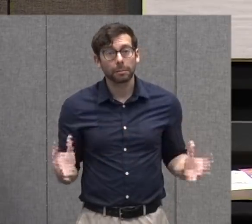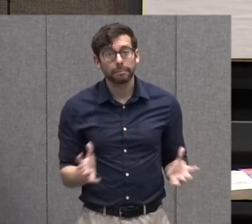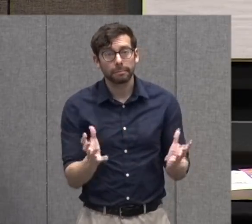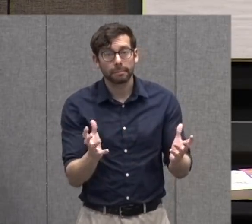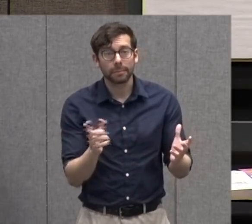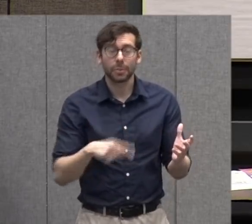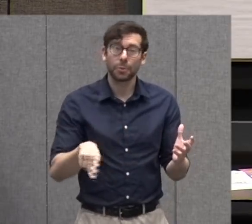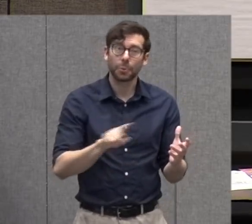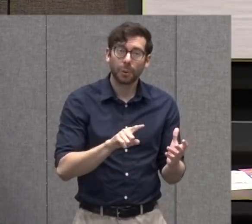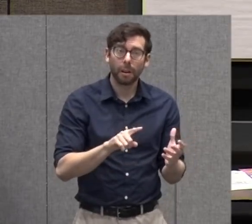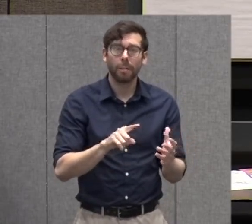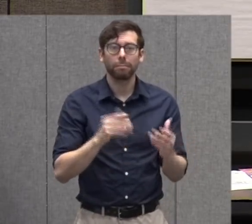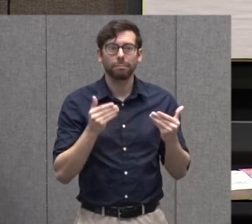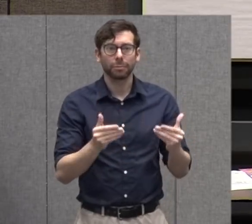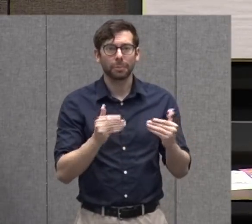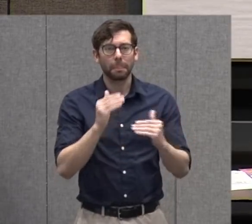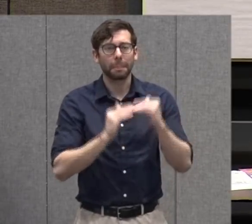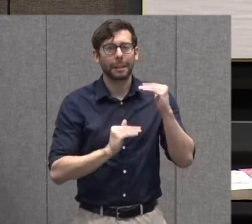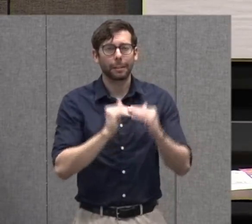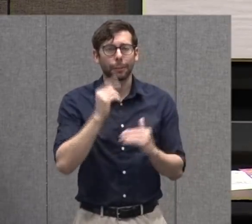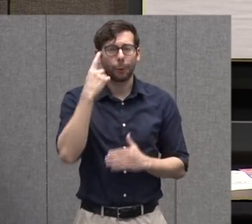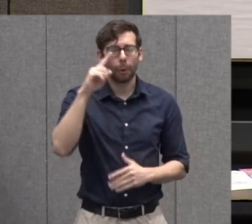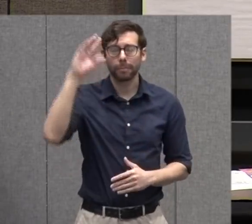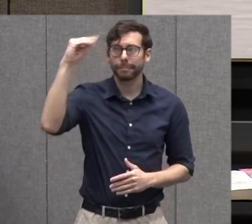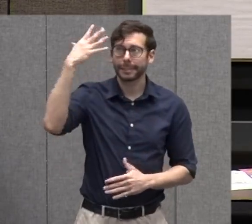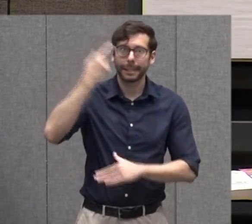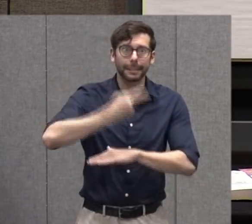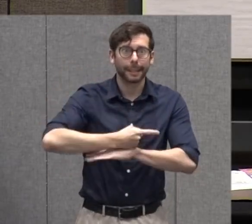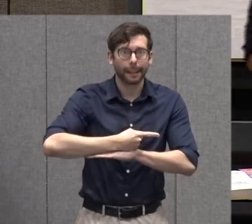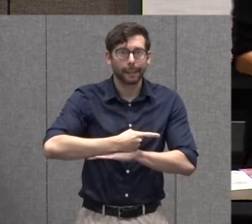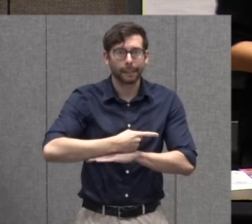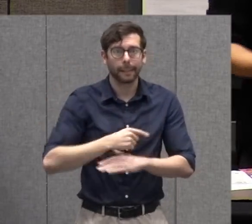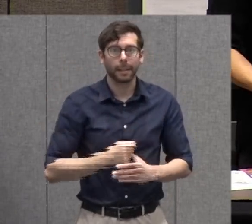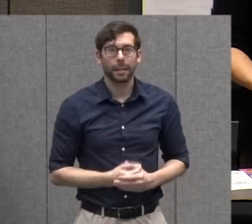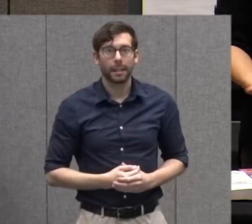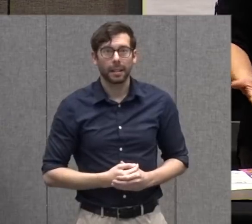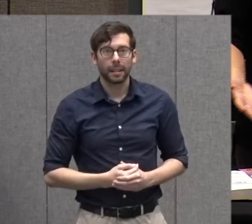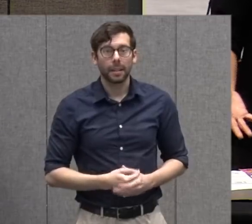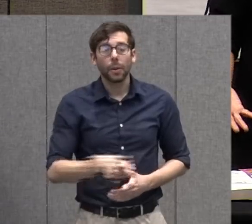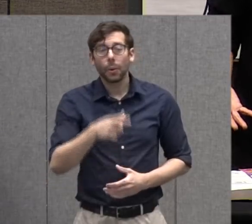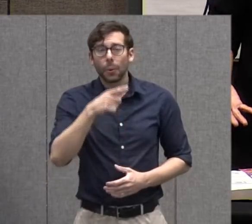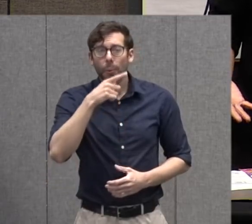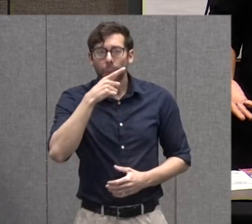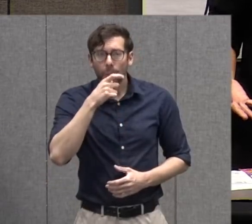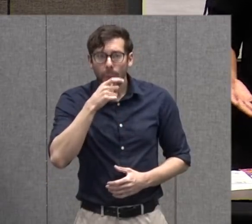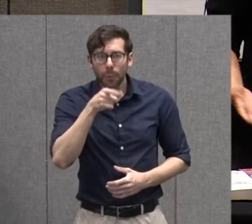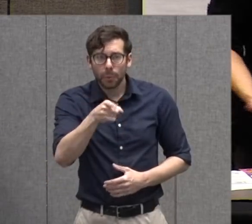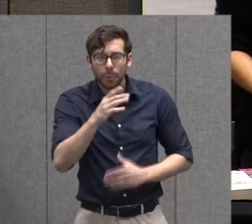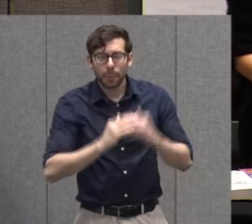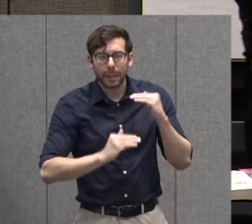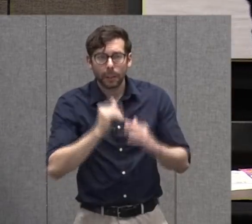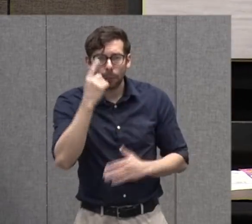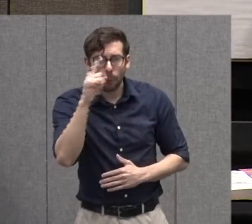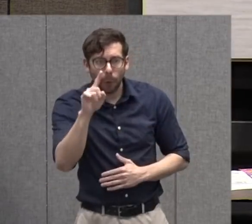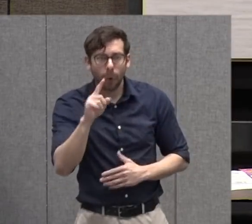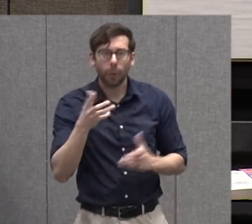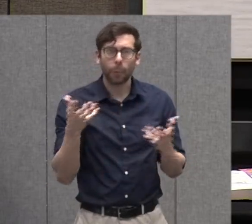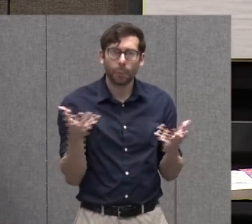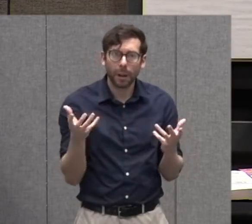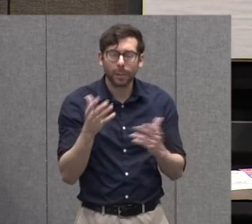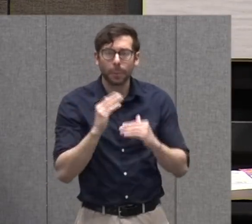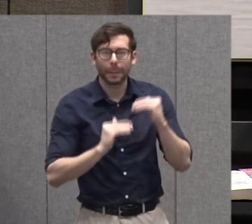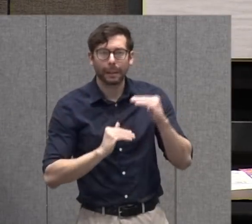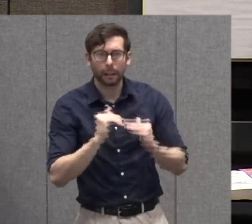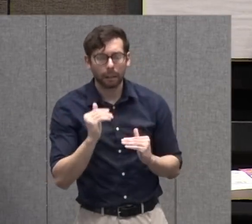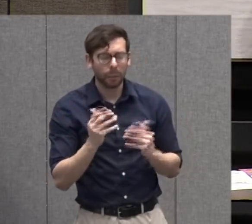a sunny day. Who or what can you build for? What do you have available that you can use? Ask